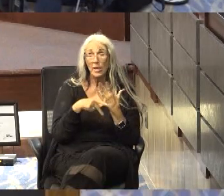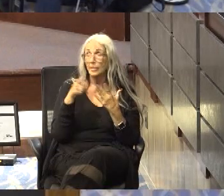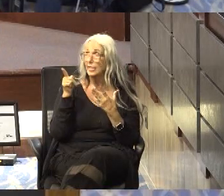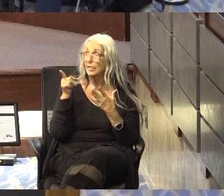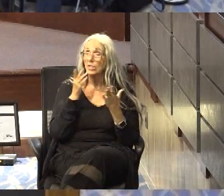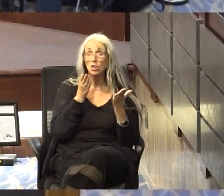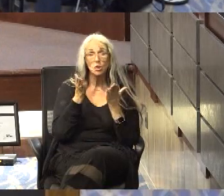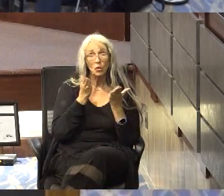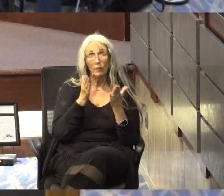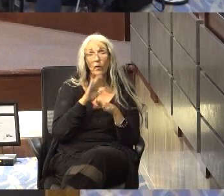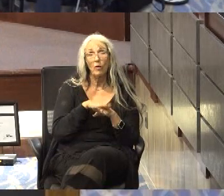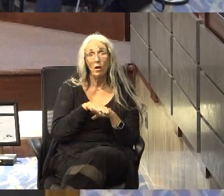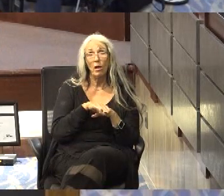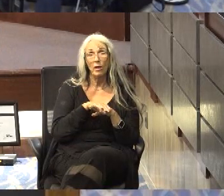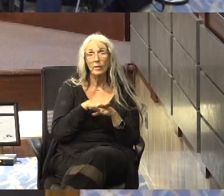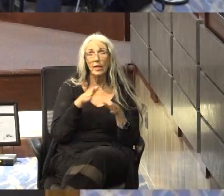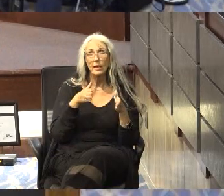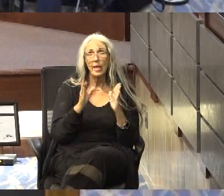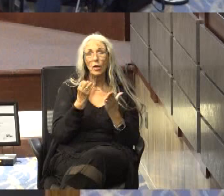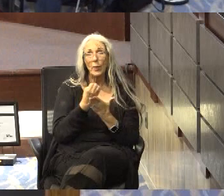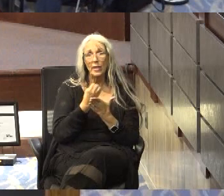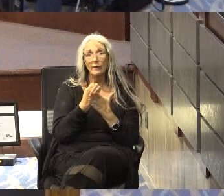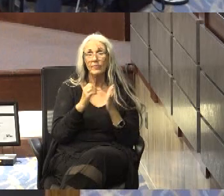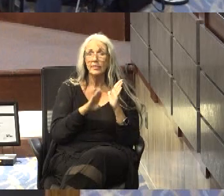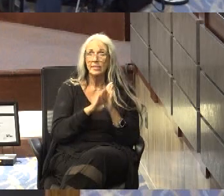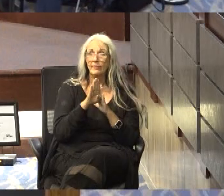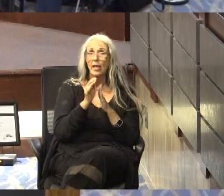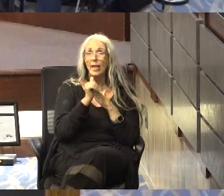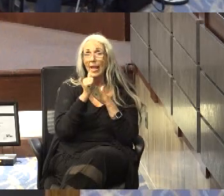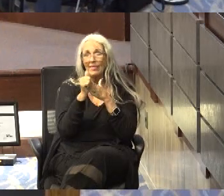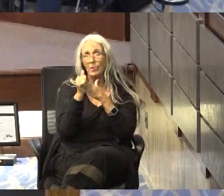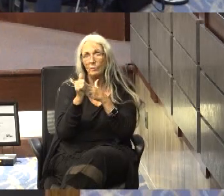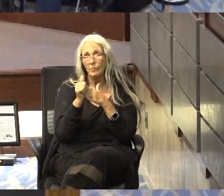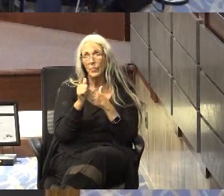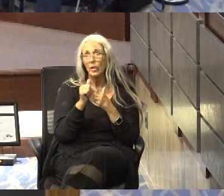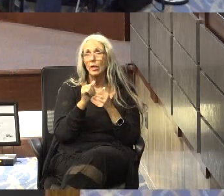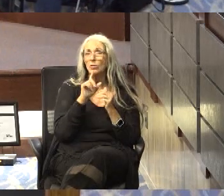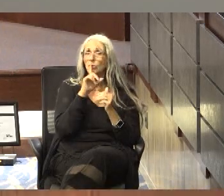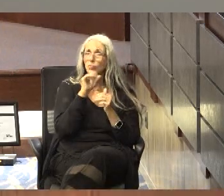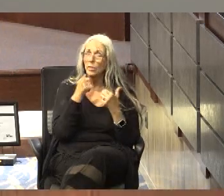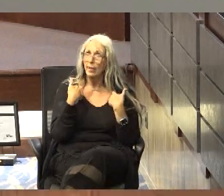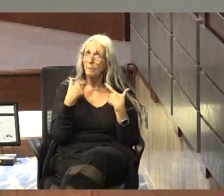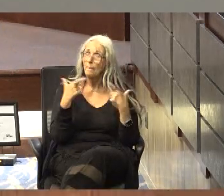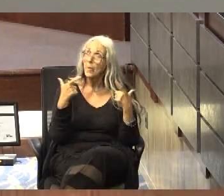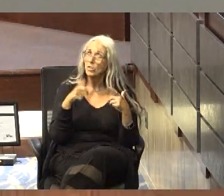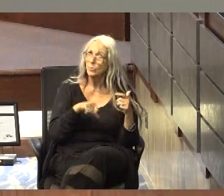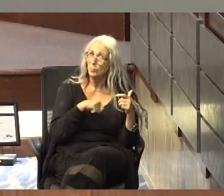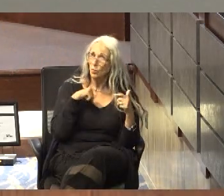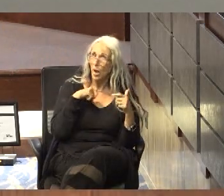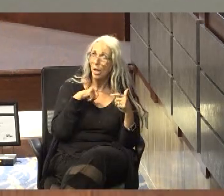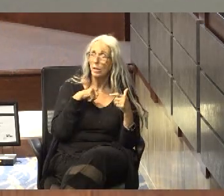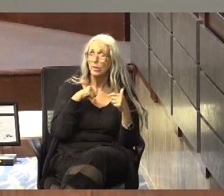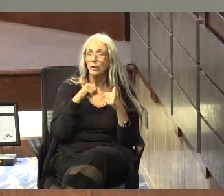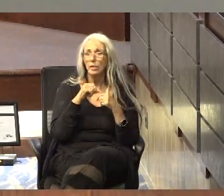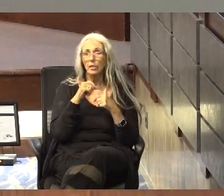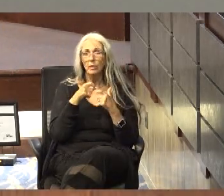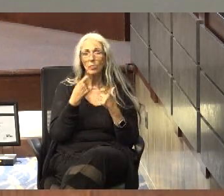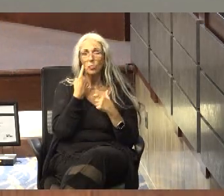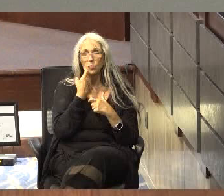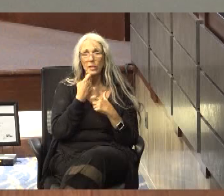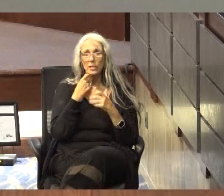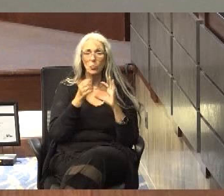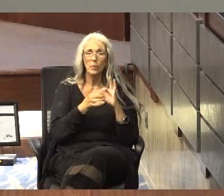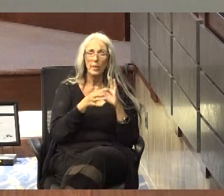served on and led our economic development team on. Certainly has a lot to be proud of, including our just released economic